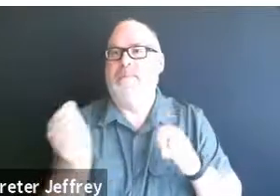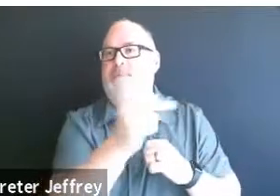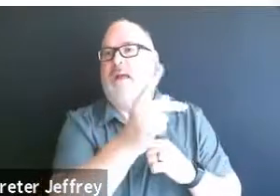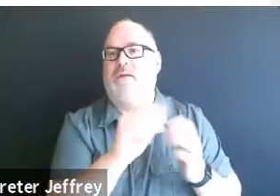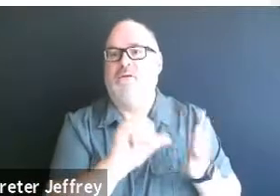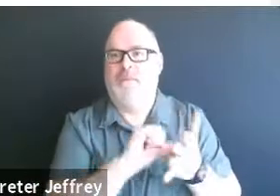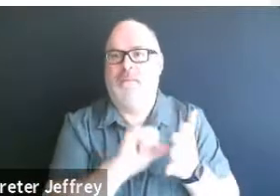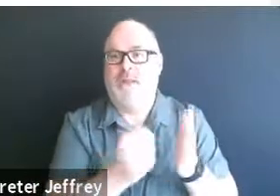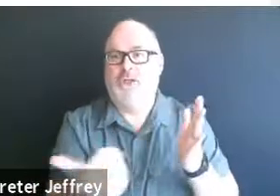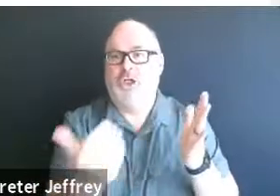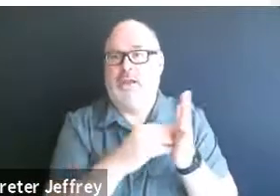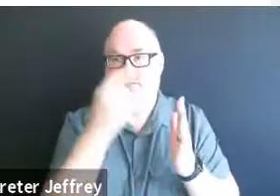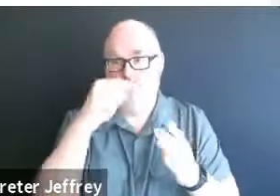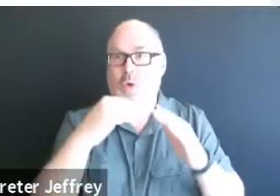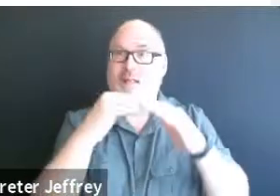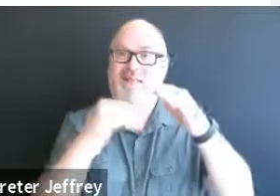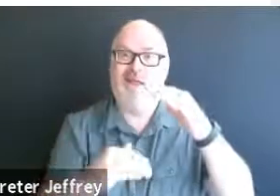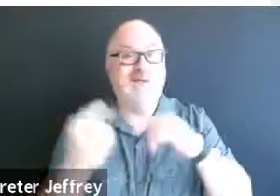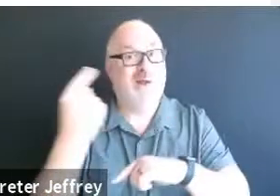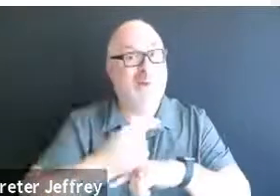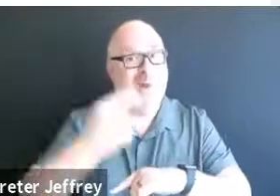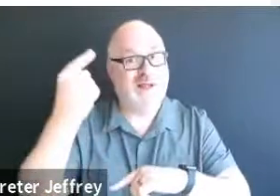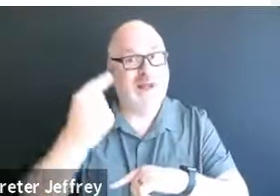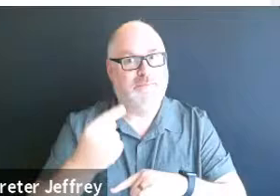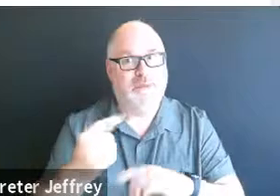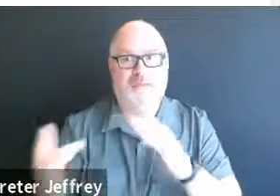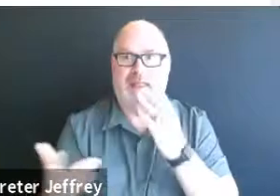page. And you hit save.